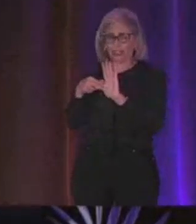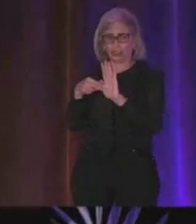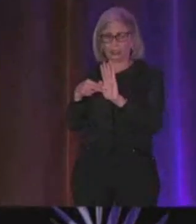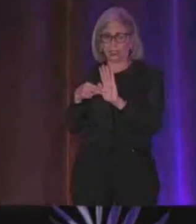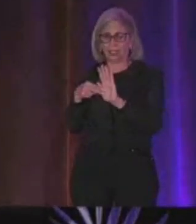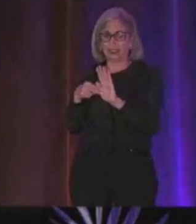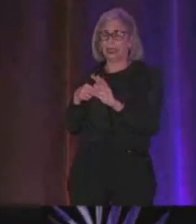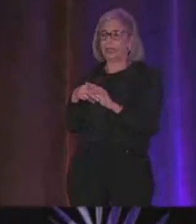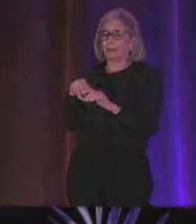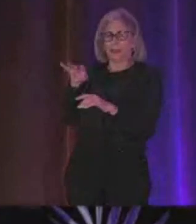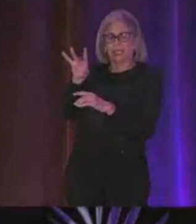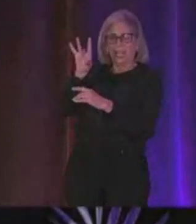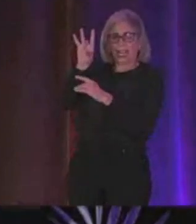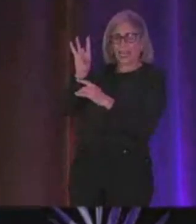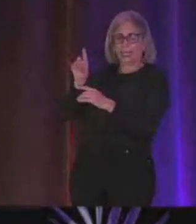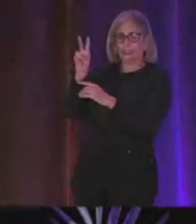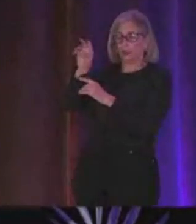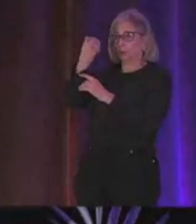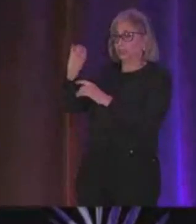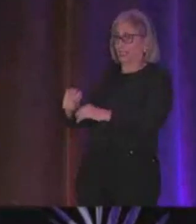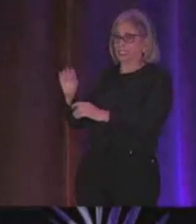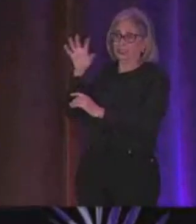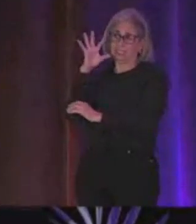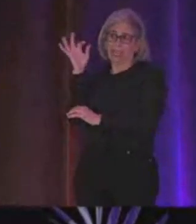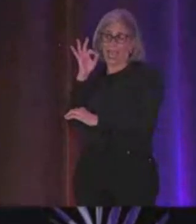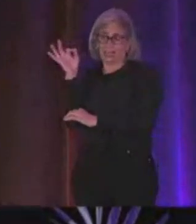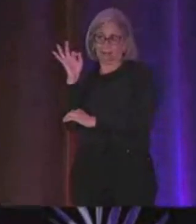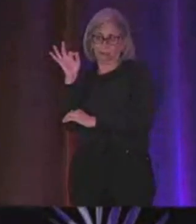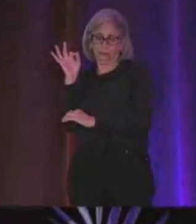82% accuracy, this image is of cat.